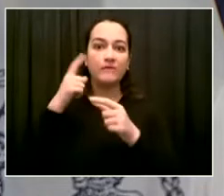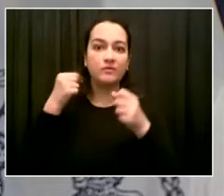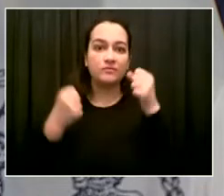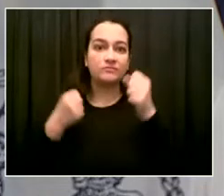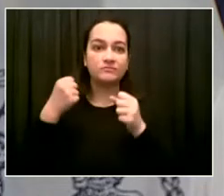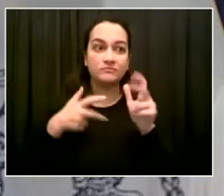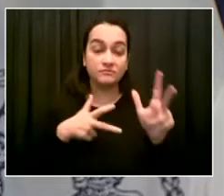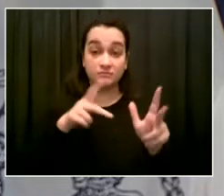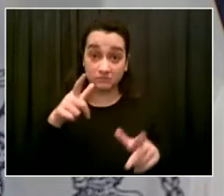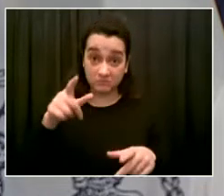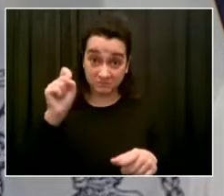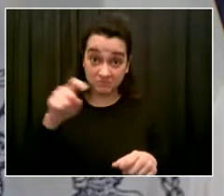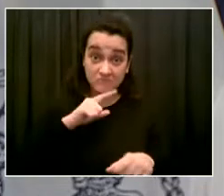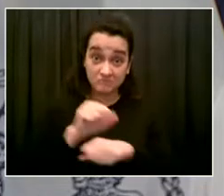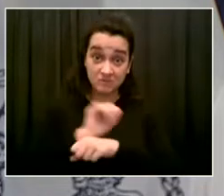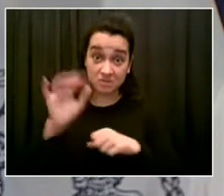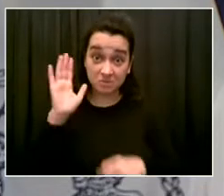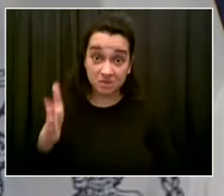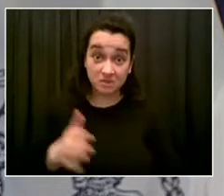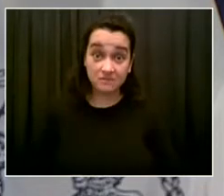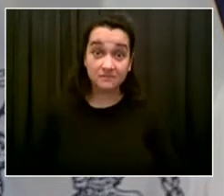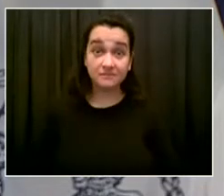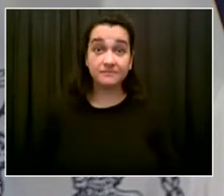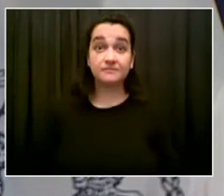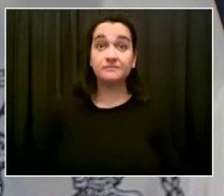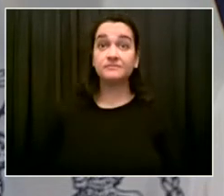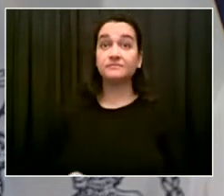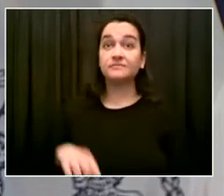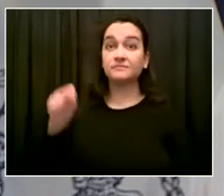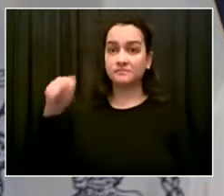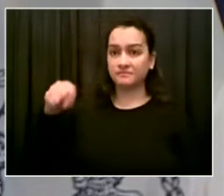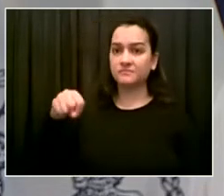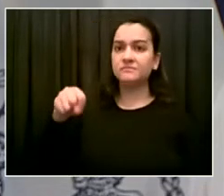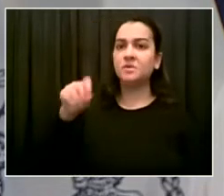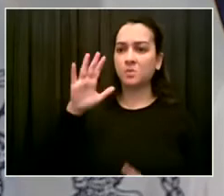We need to make sure we have the resources to